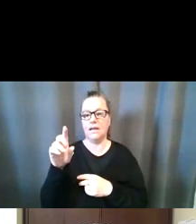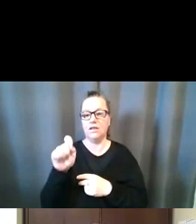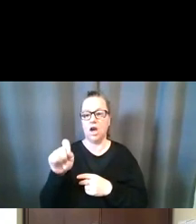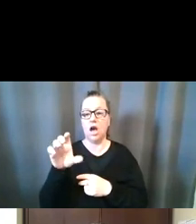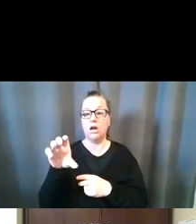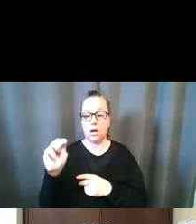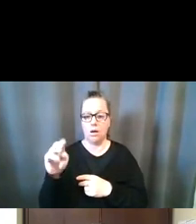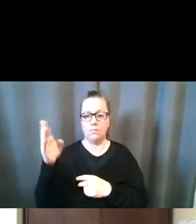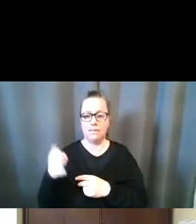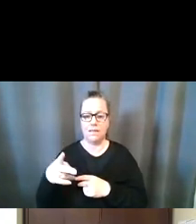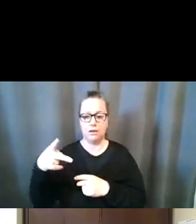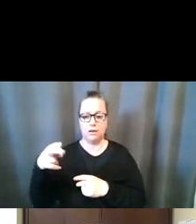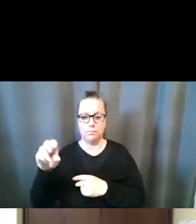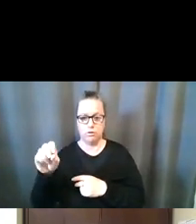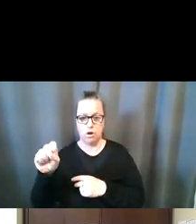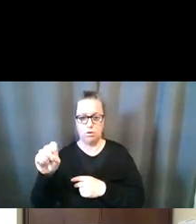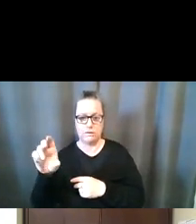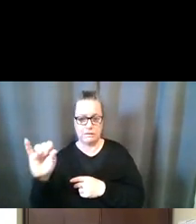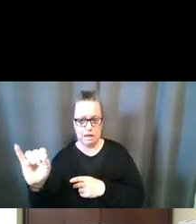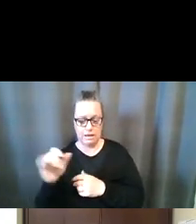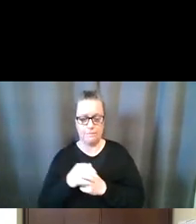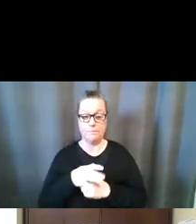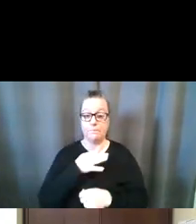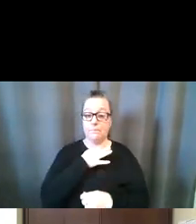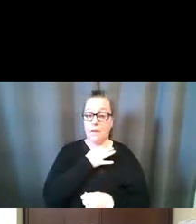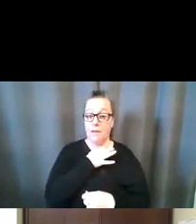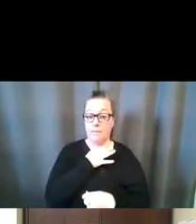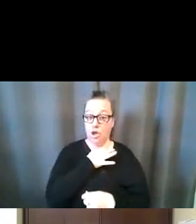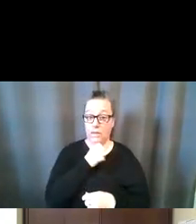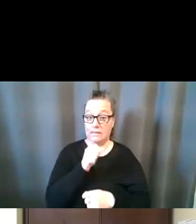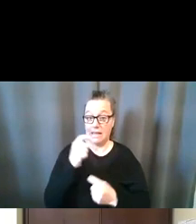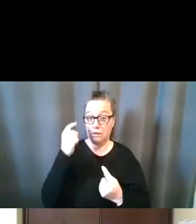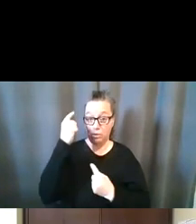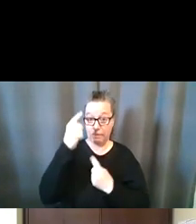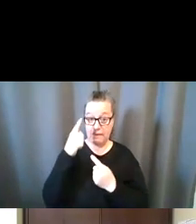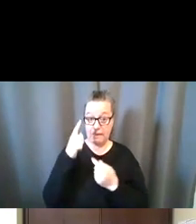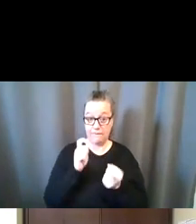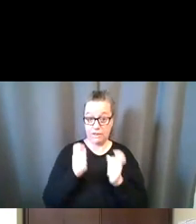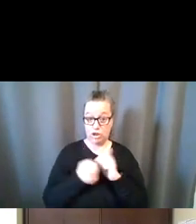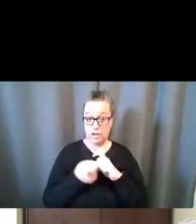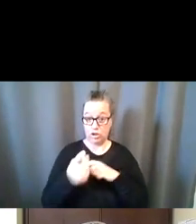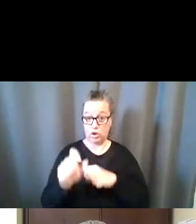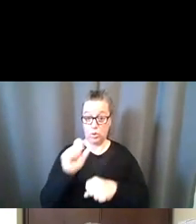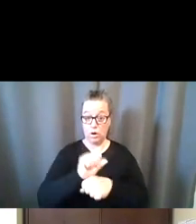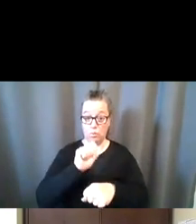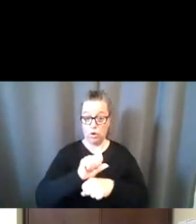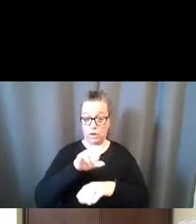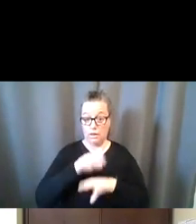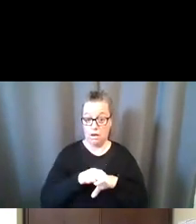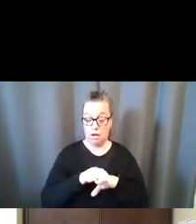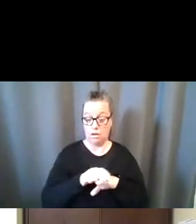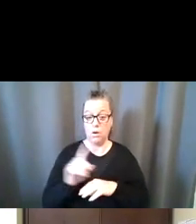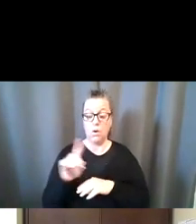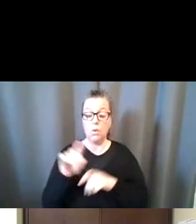pollev.com/Prosci. And I'm curious, can you think of a change that you're working on where you